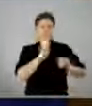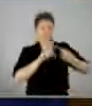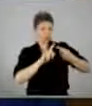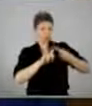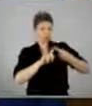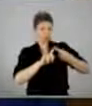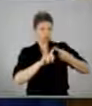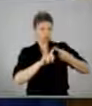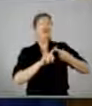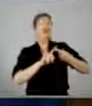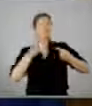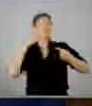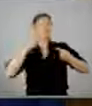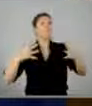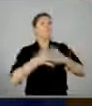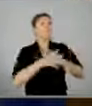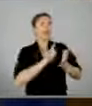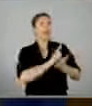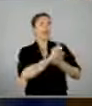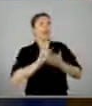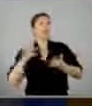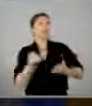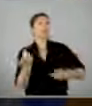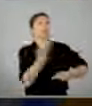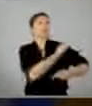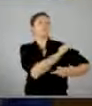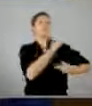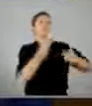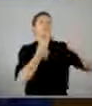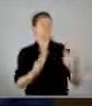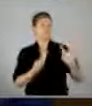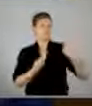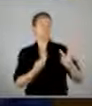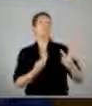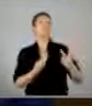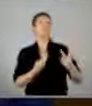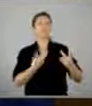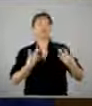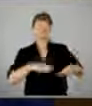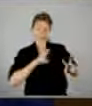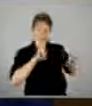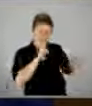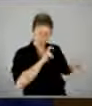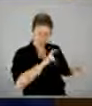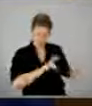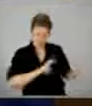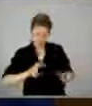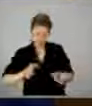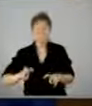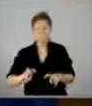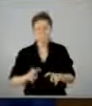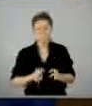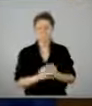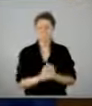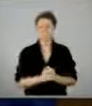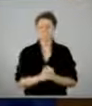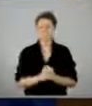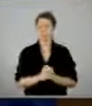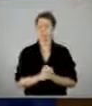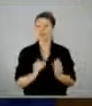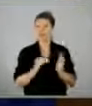best advice from around the world. They've also had the opportunity to examine the advice and